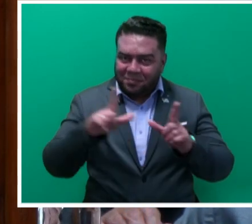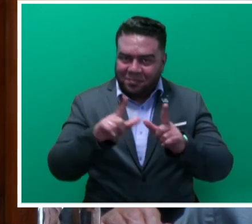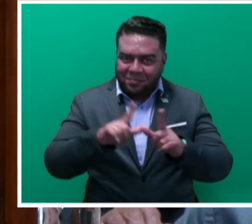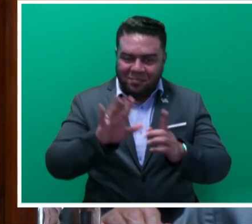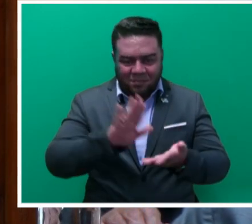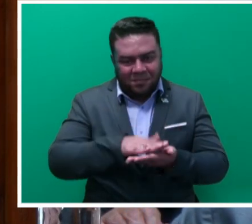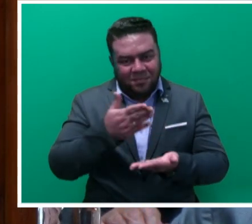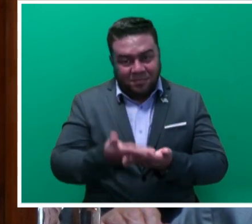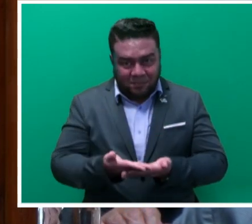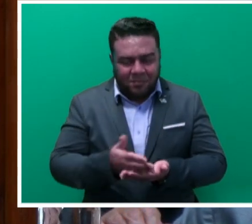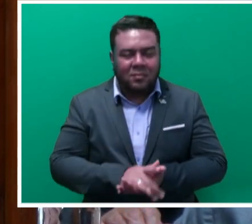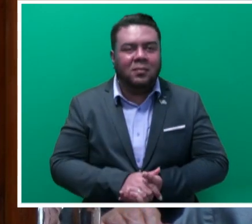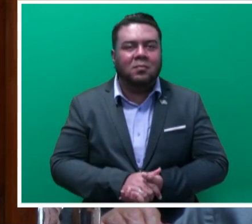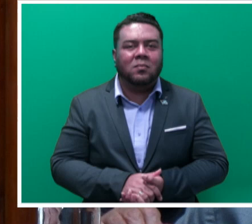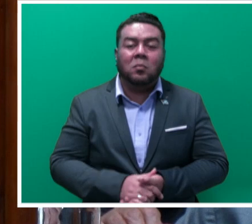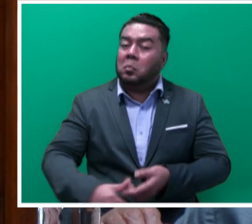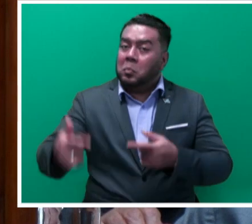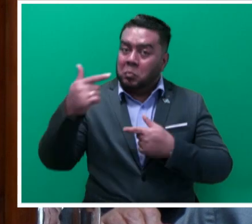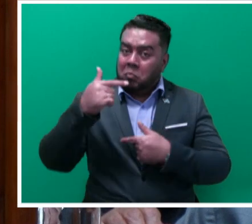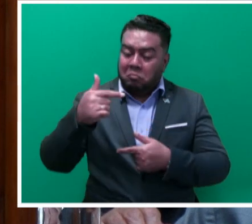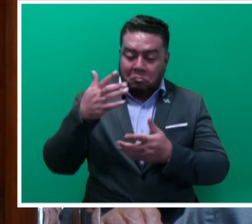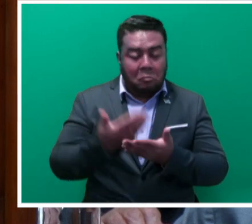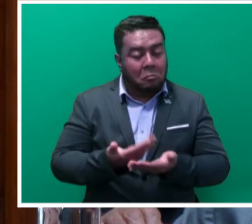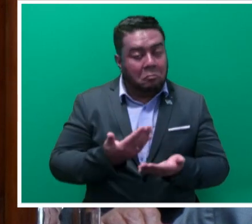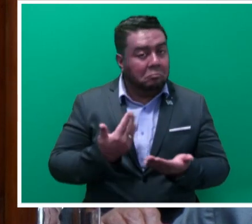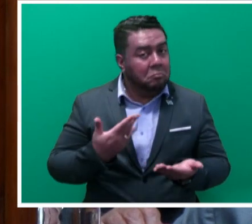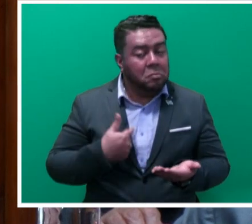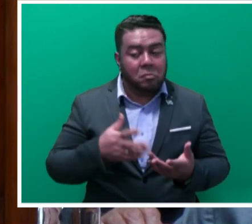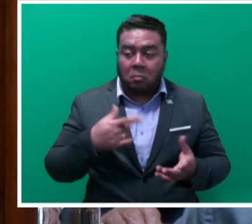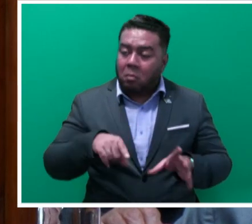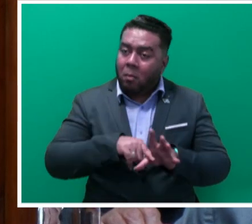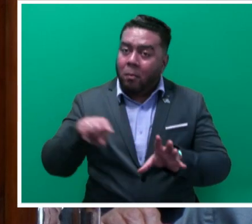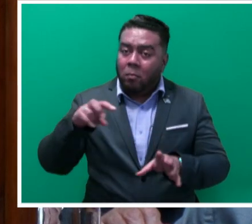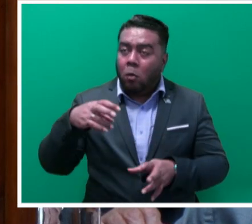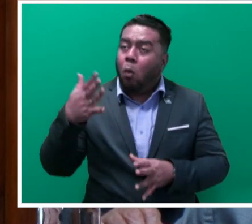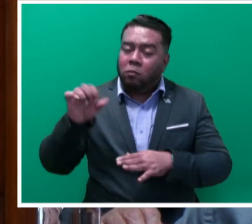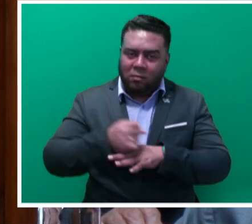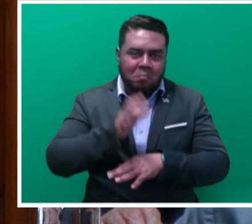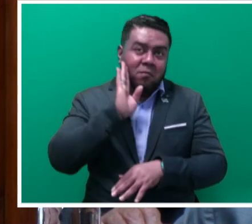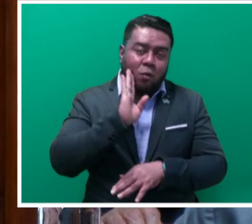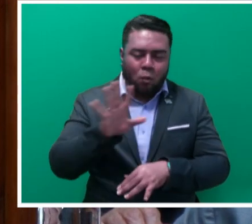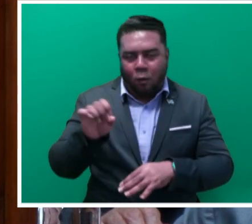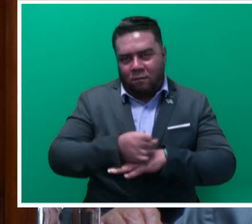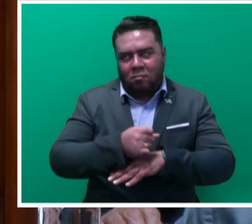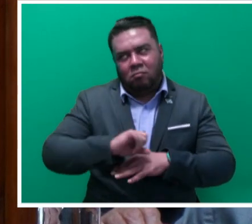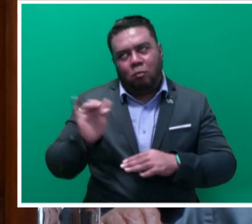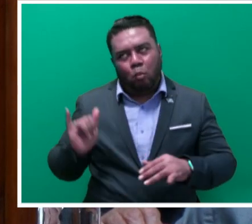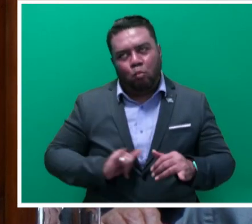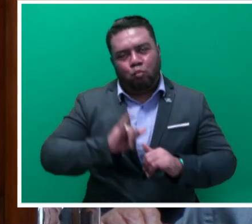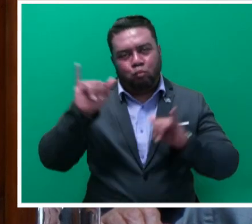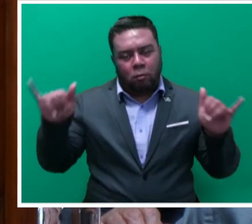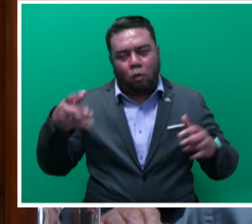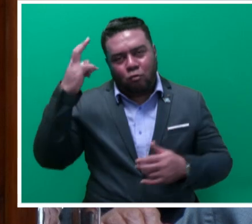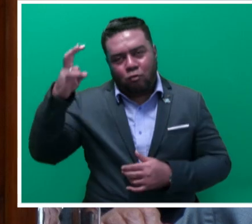conversion. By eliminating the need to outsource this training activities to third-party providers, Fiji Airways